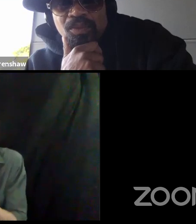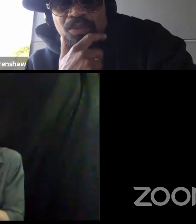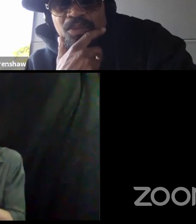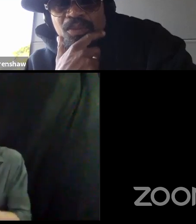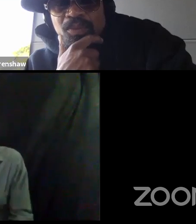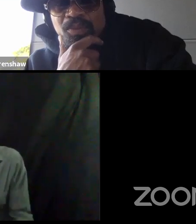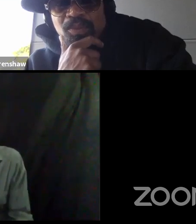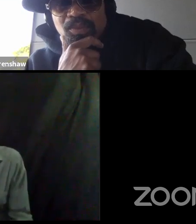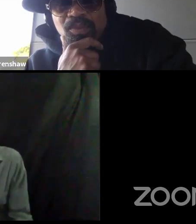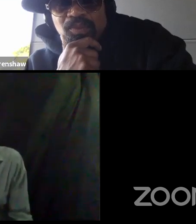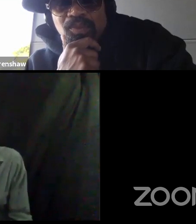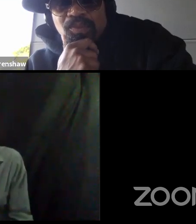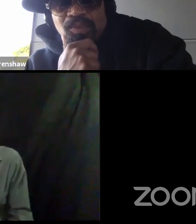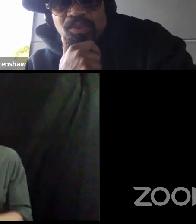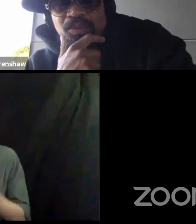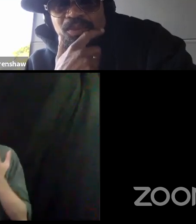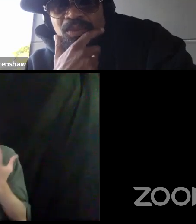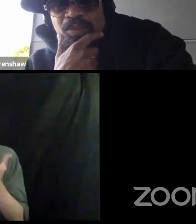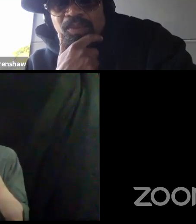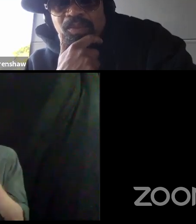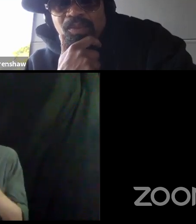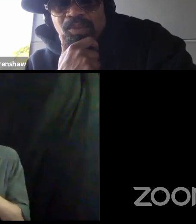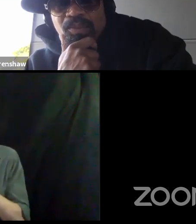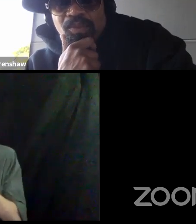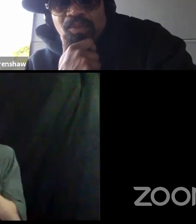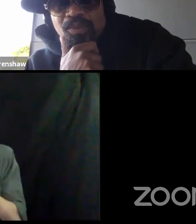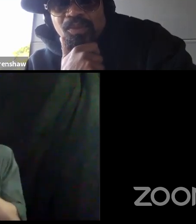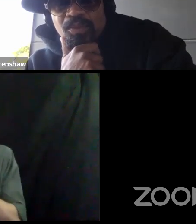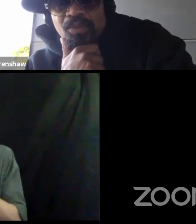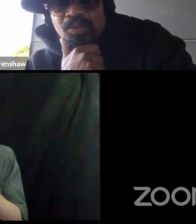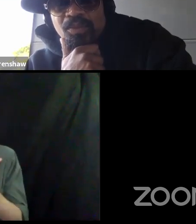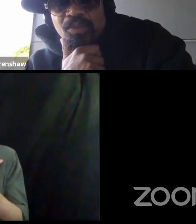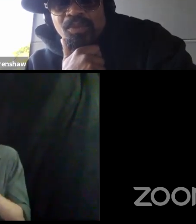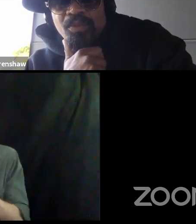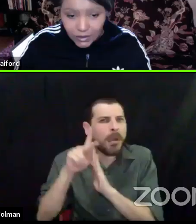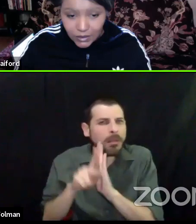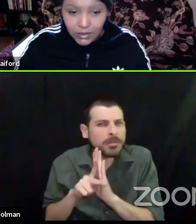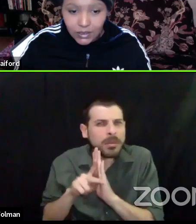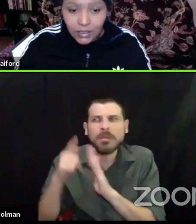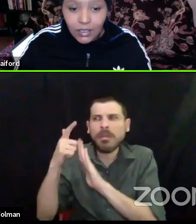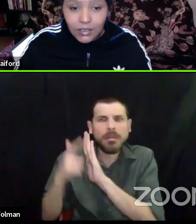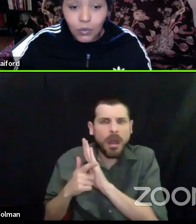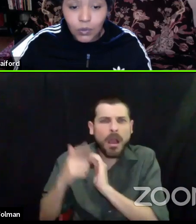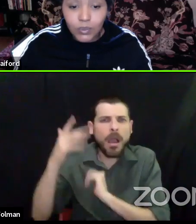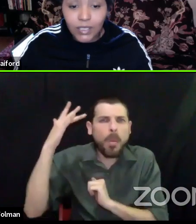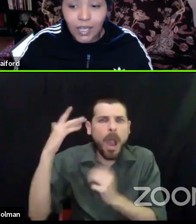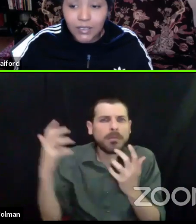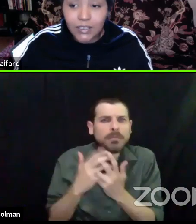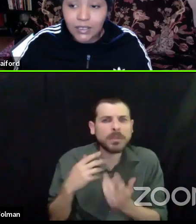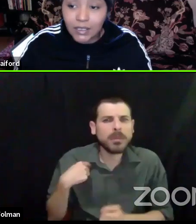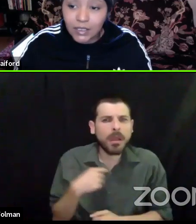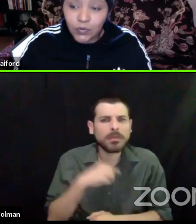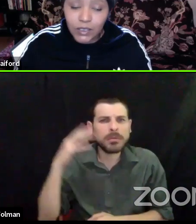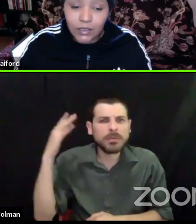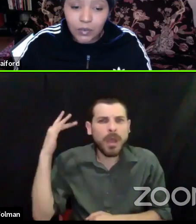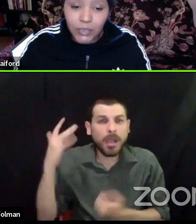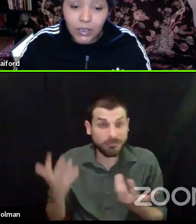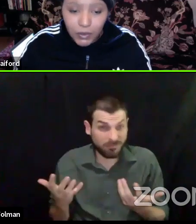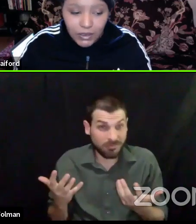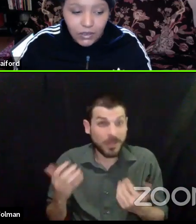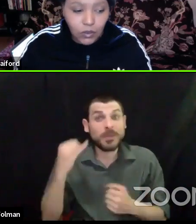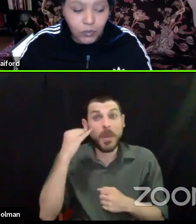to see exactly what that language looks like and why is it appropriated and applied to us. So when we have this intense feeling